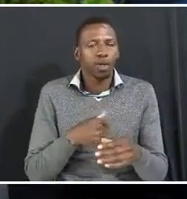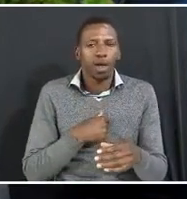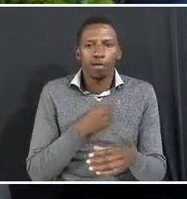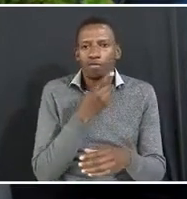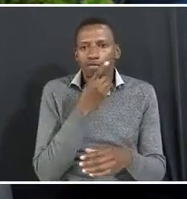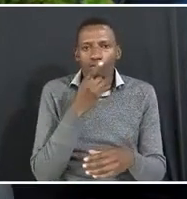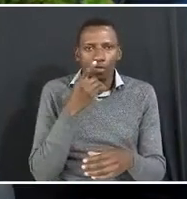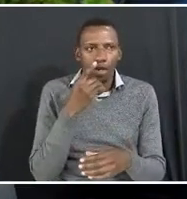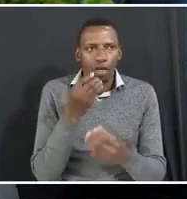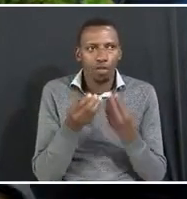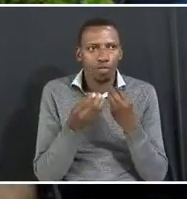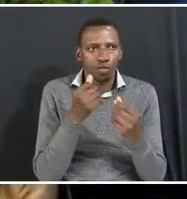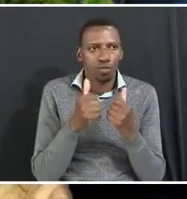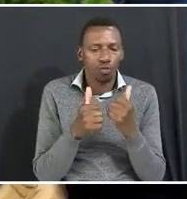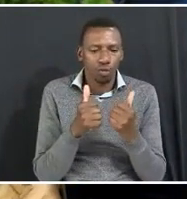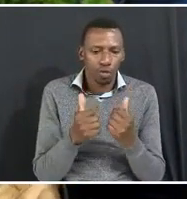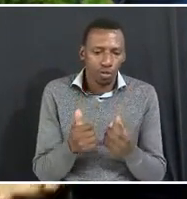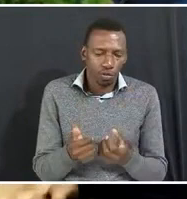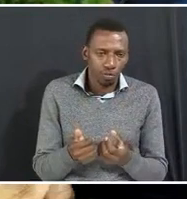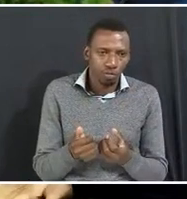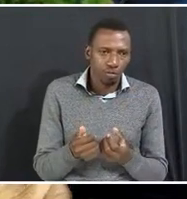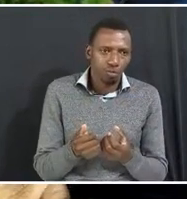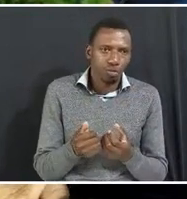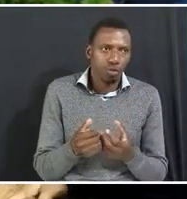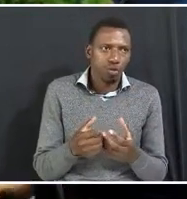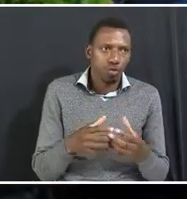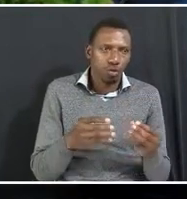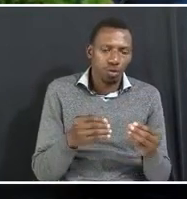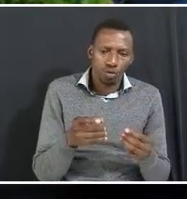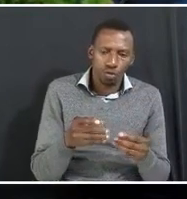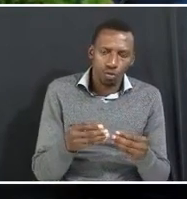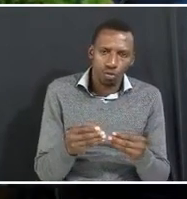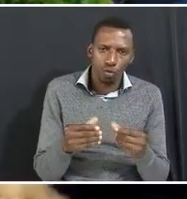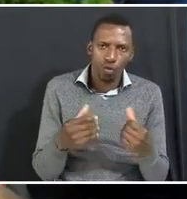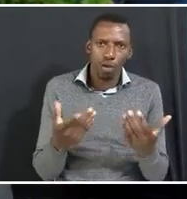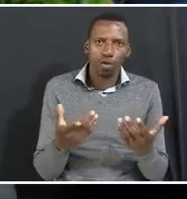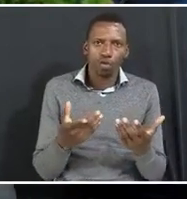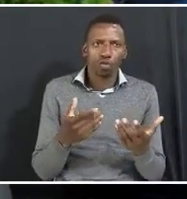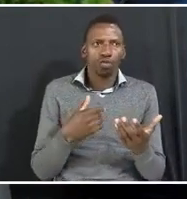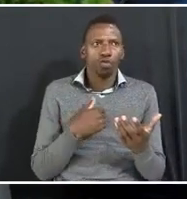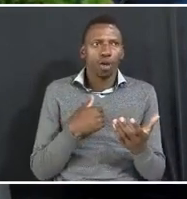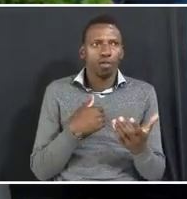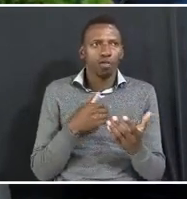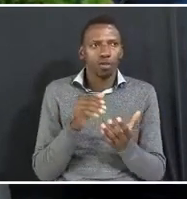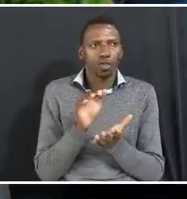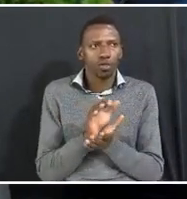with. How do you manage to do this? Is it that you have a stock of dry food?